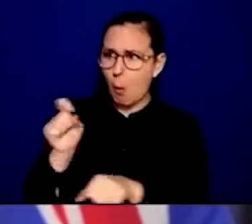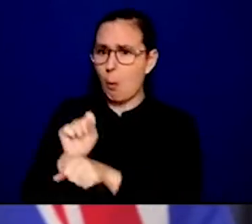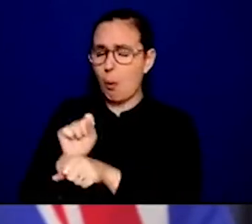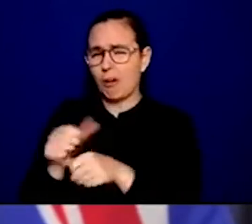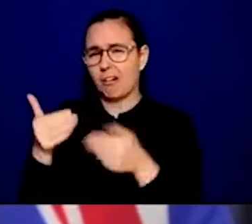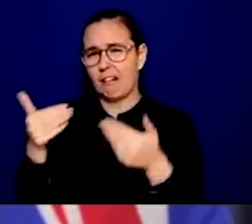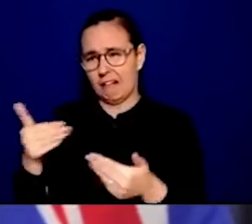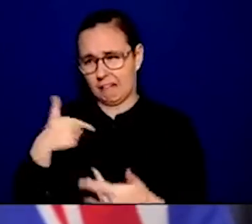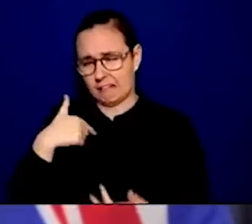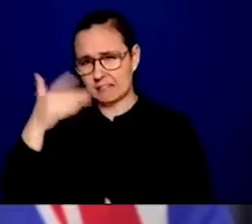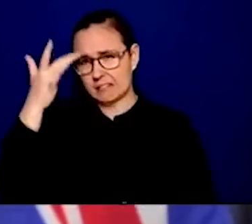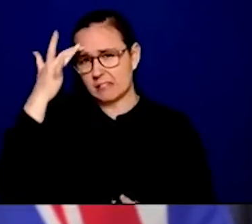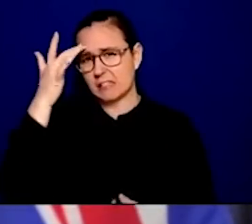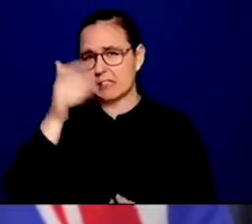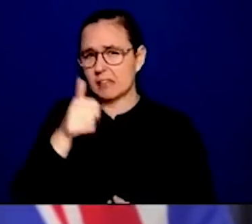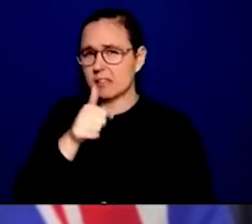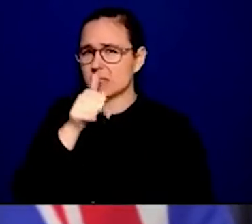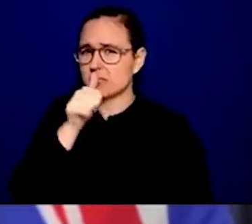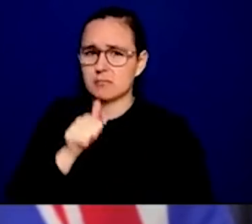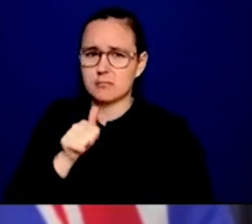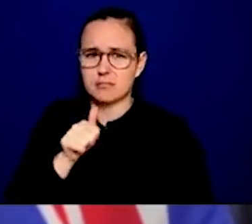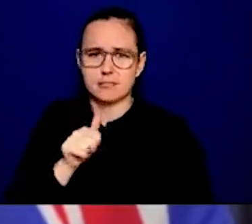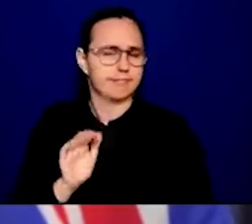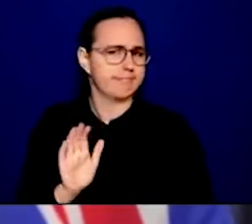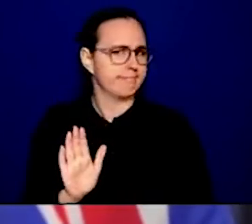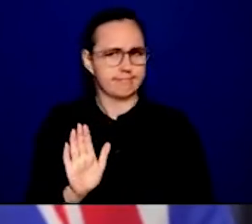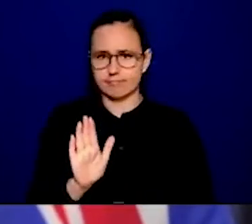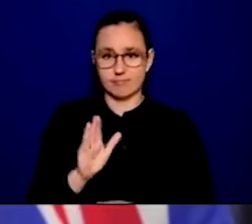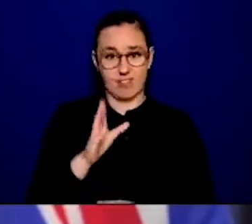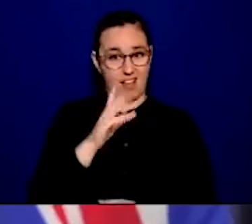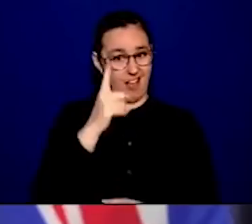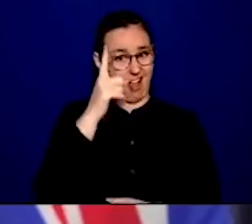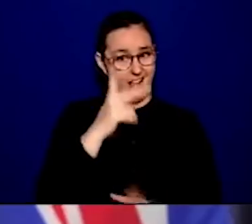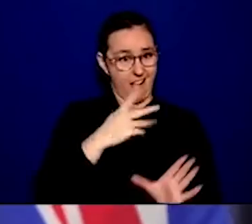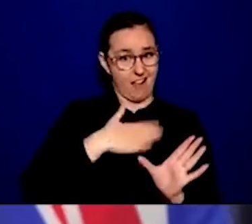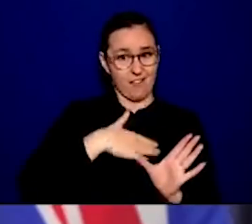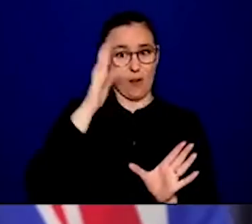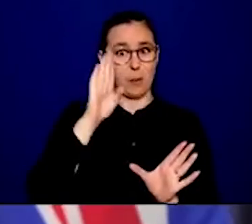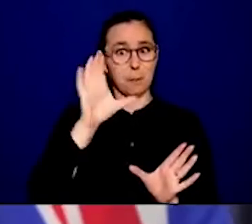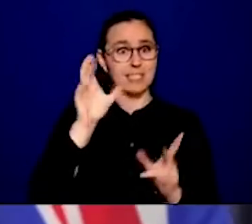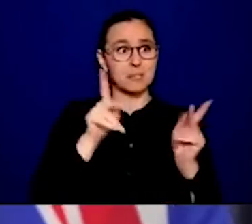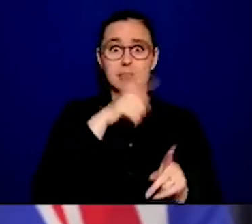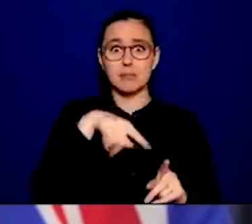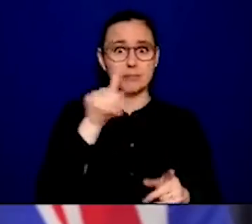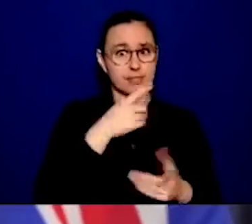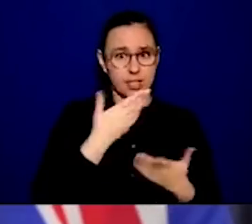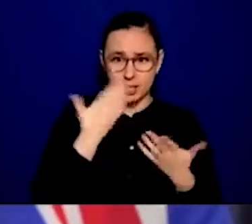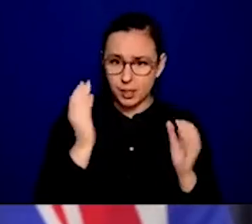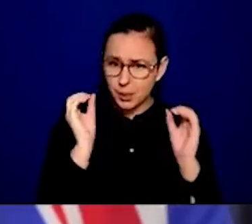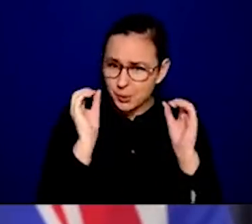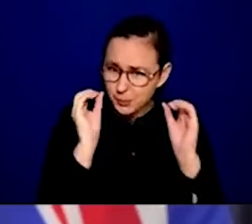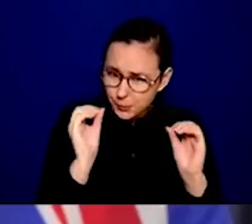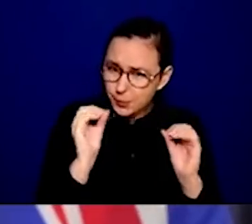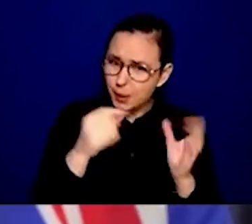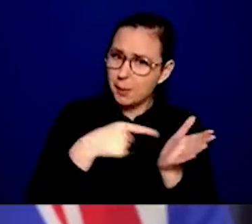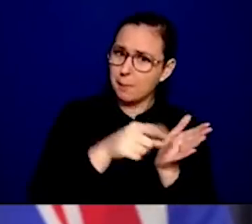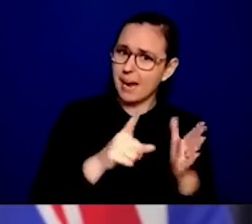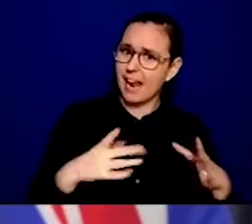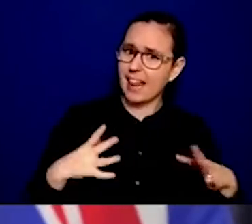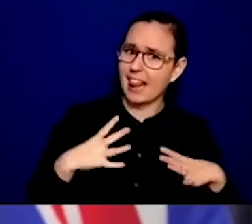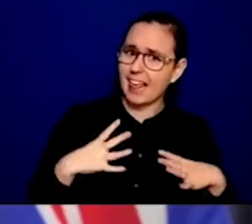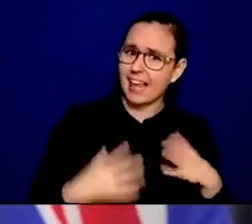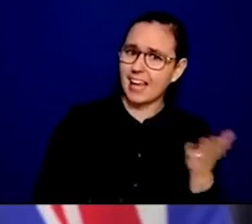not have paid sick leave. The workers without coverage, usually the most vulnerable workers in our